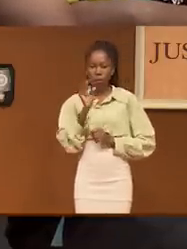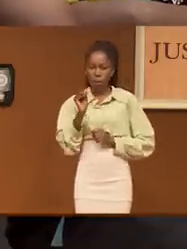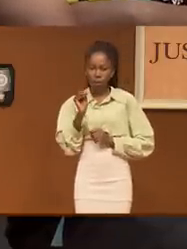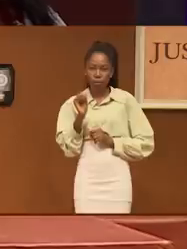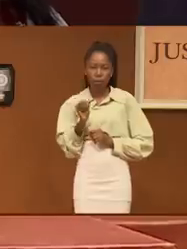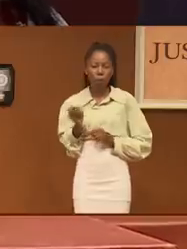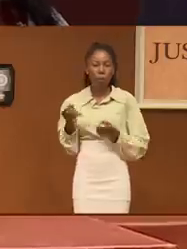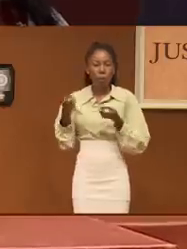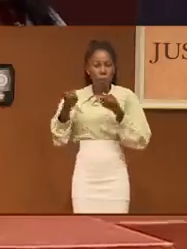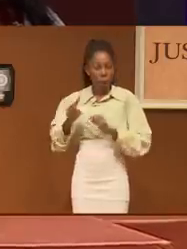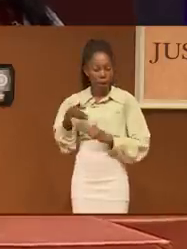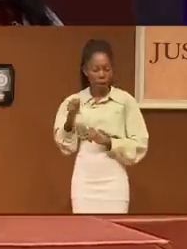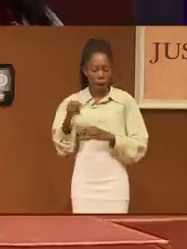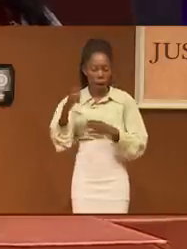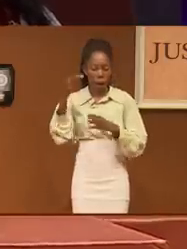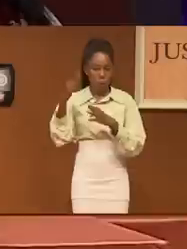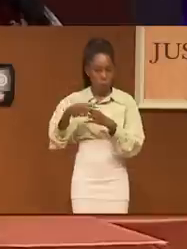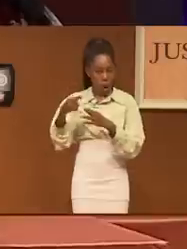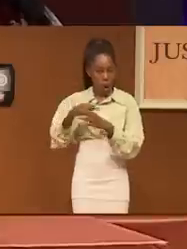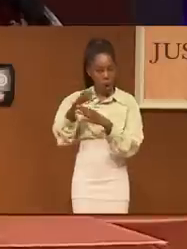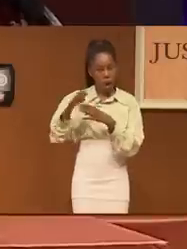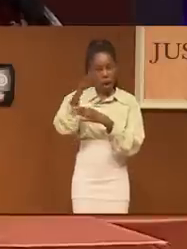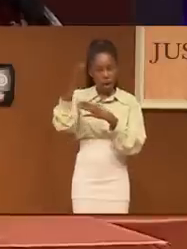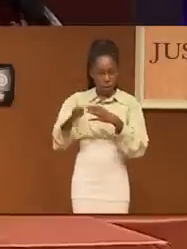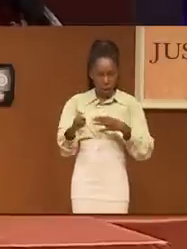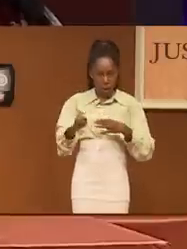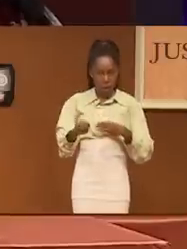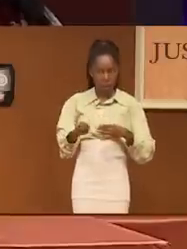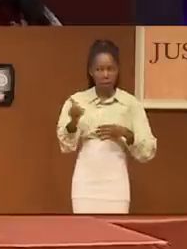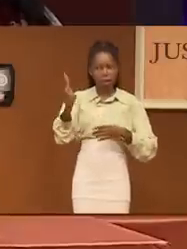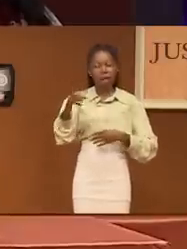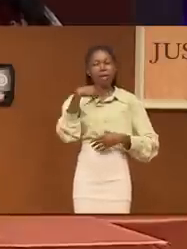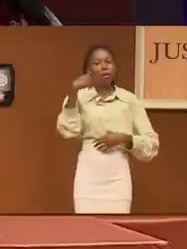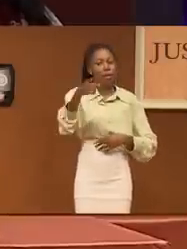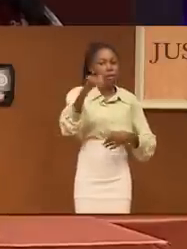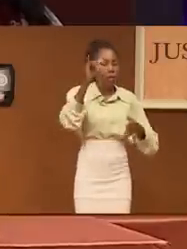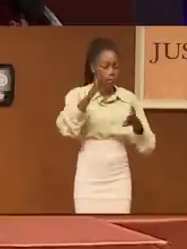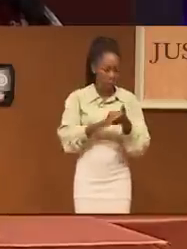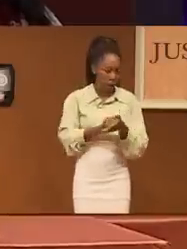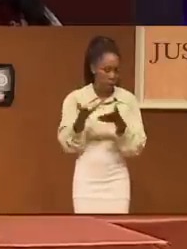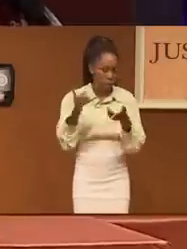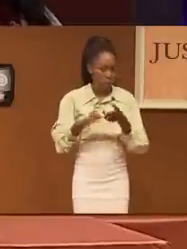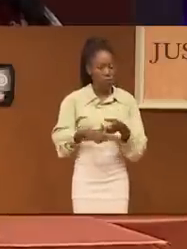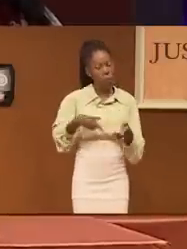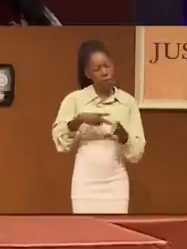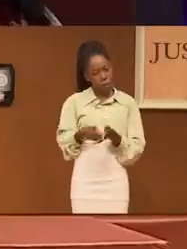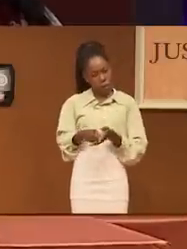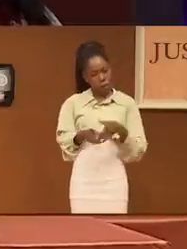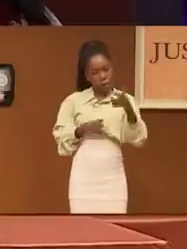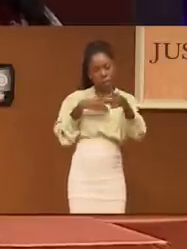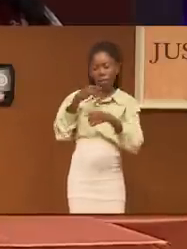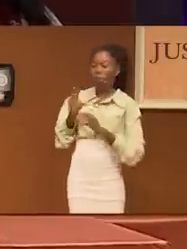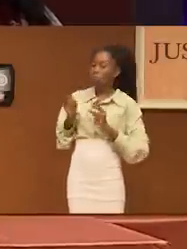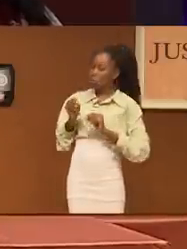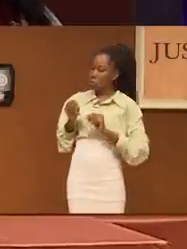the month that the rent now due, so an accorder, I want to. He said, no, that we should quit. I said,